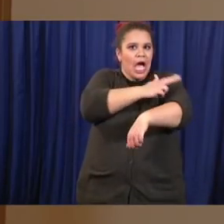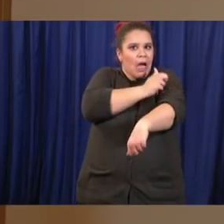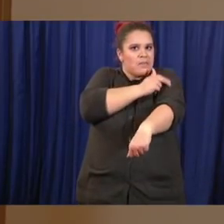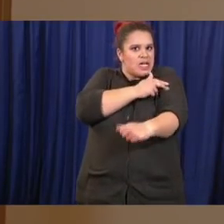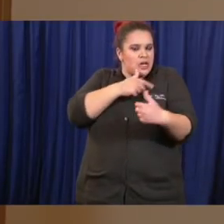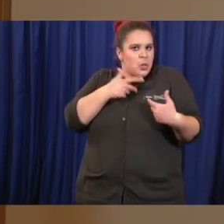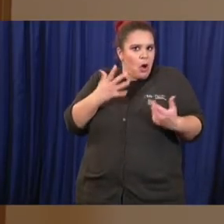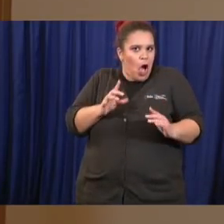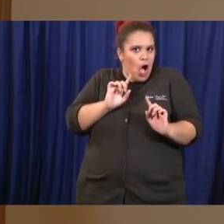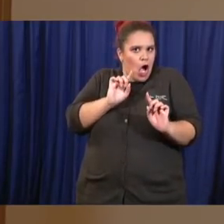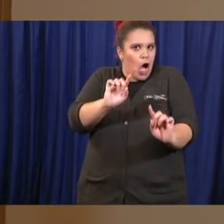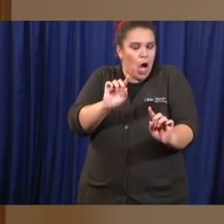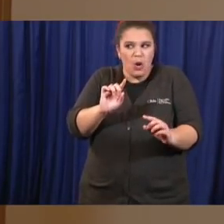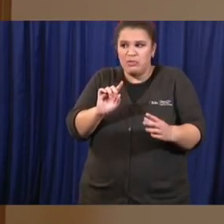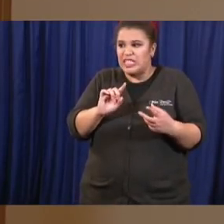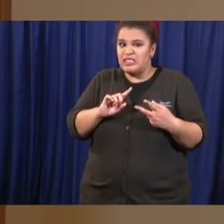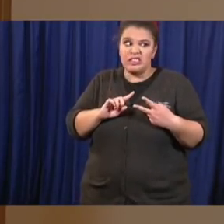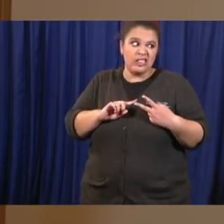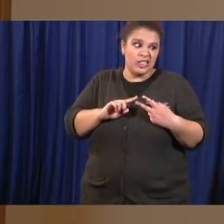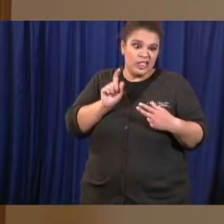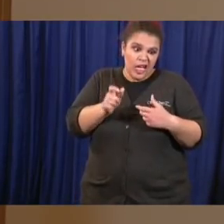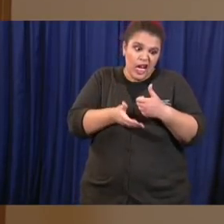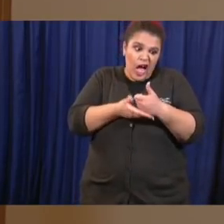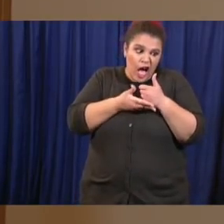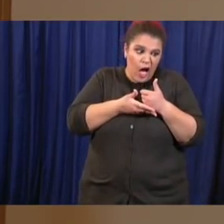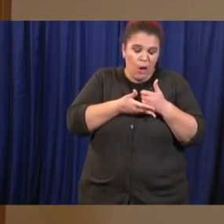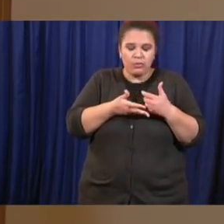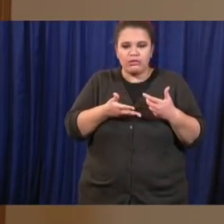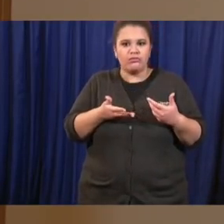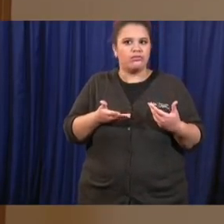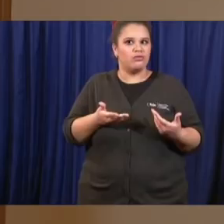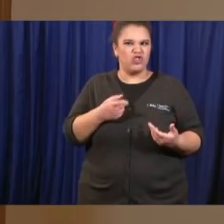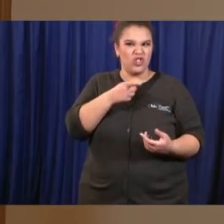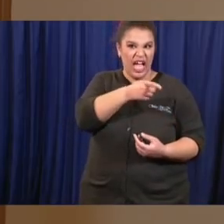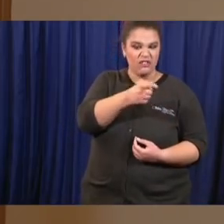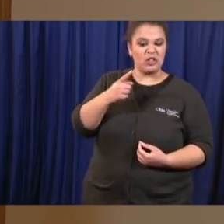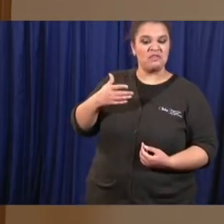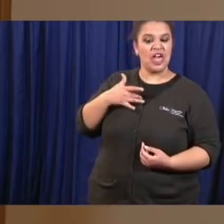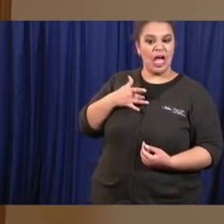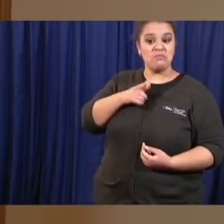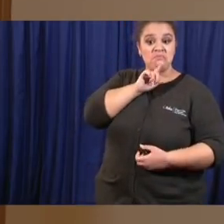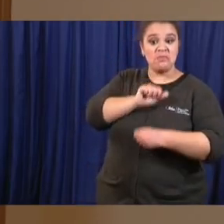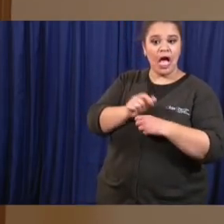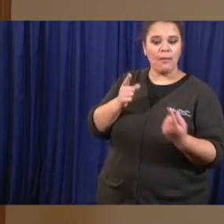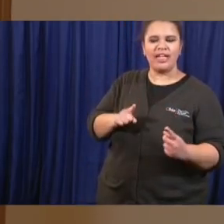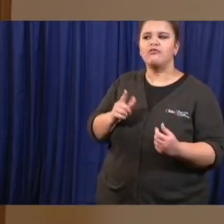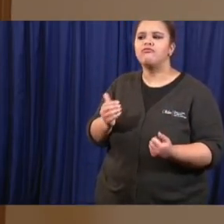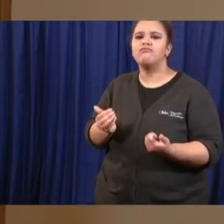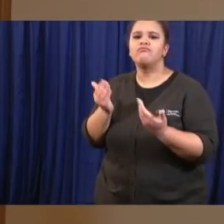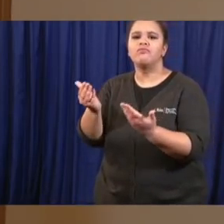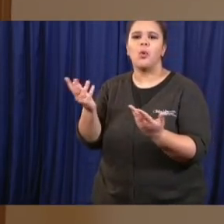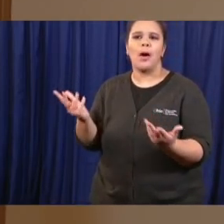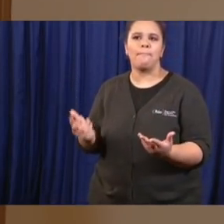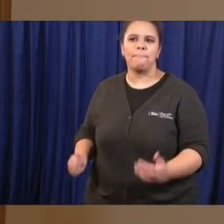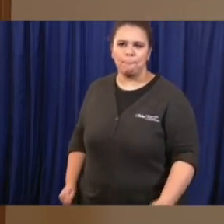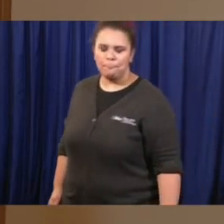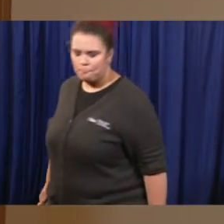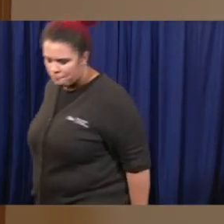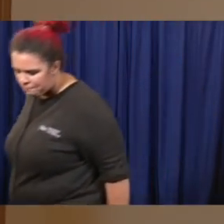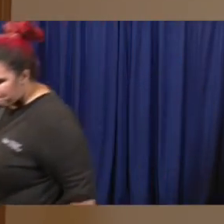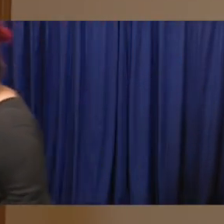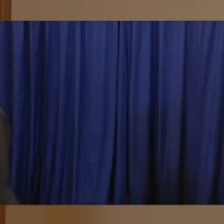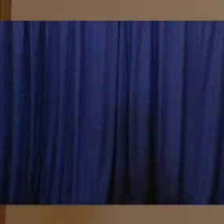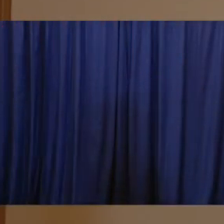for that, and what advice you would give to them? I have not. That has not been raised to me in